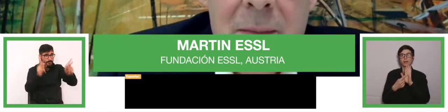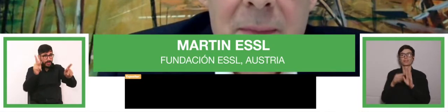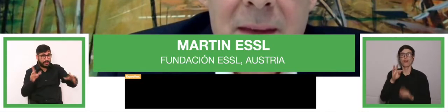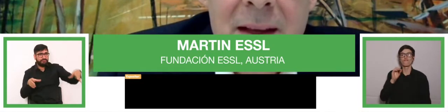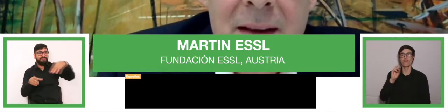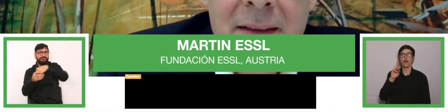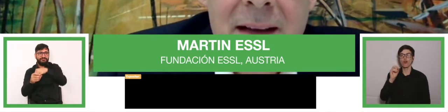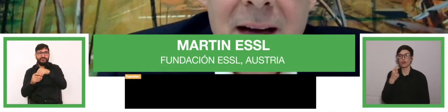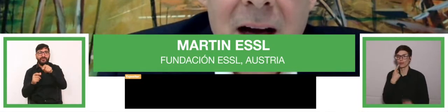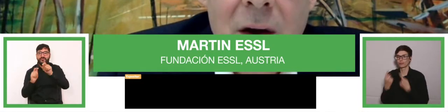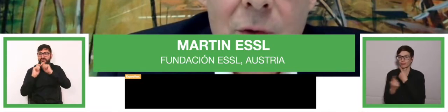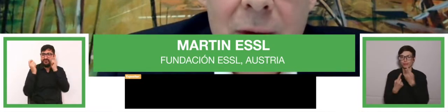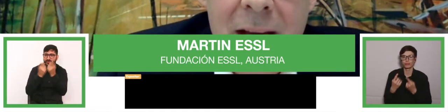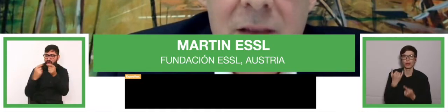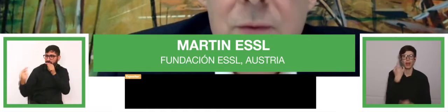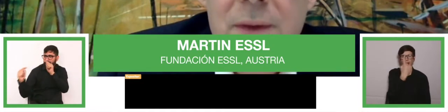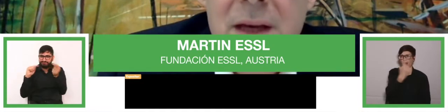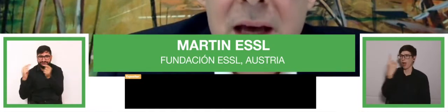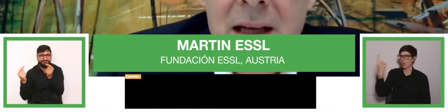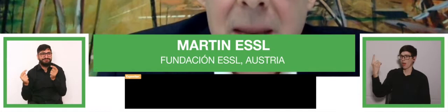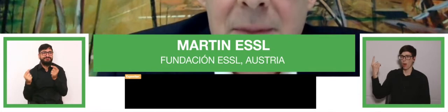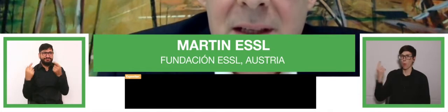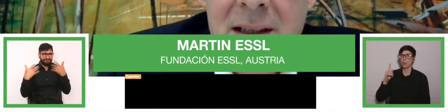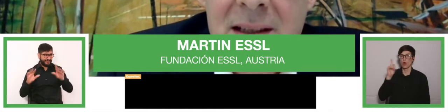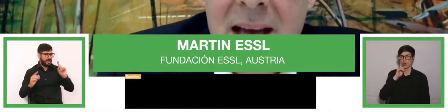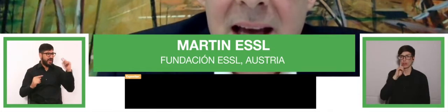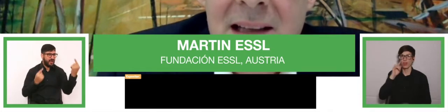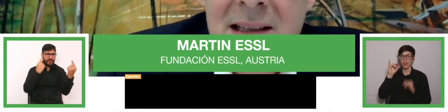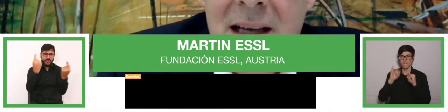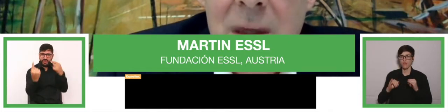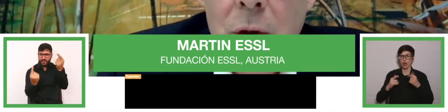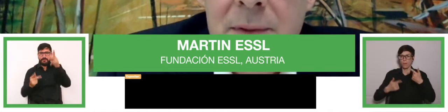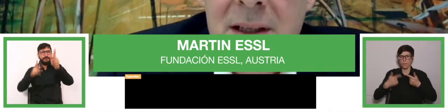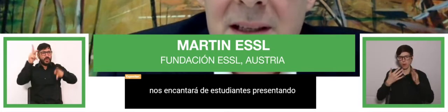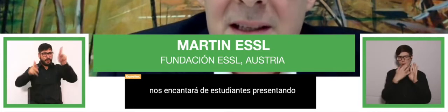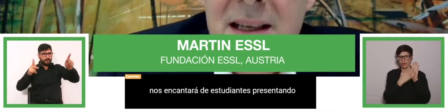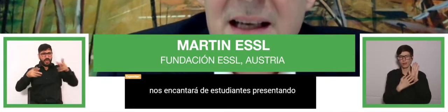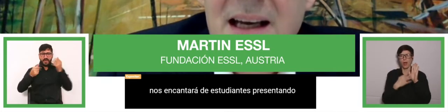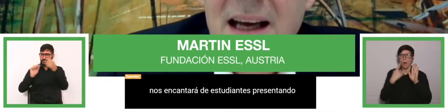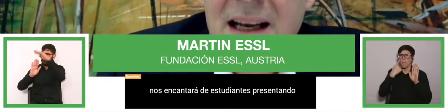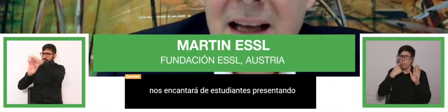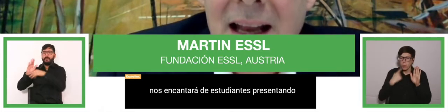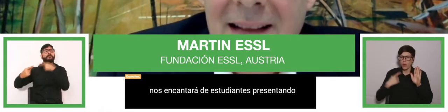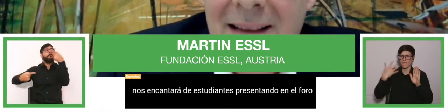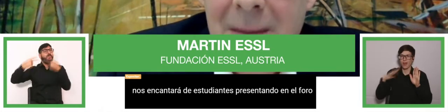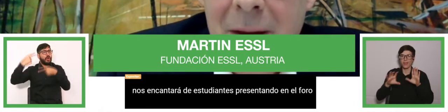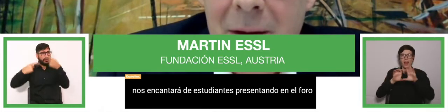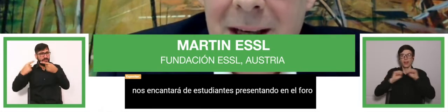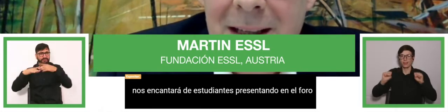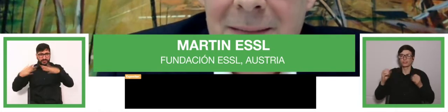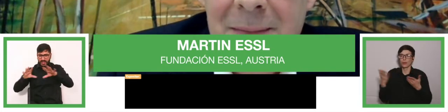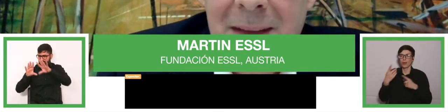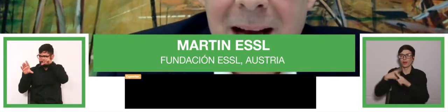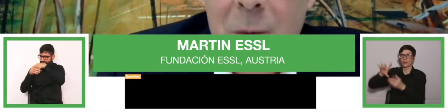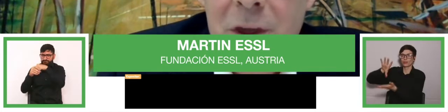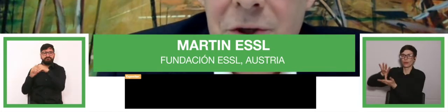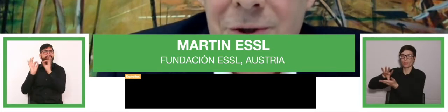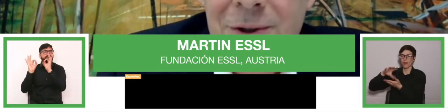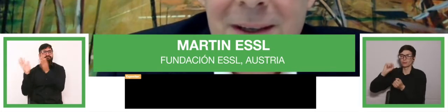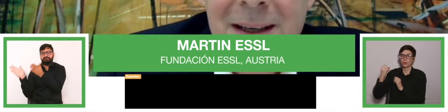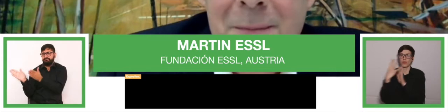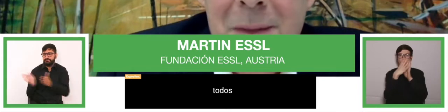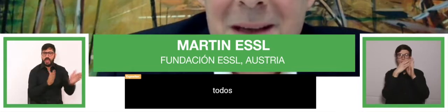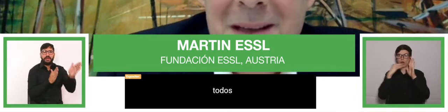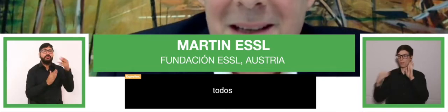models that are ready to be adopted and adopted in Latin America. I wish